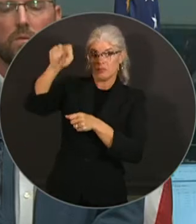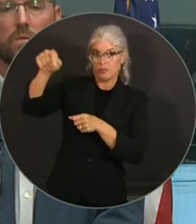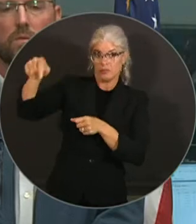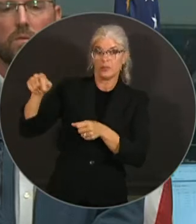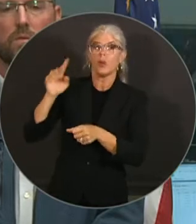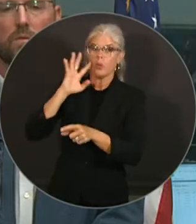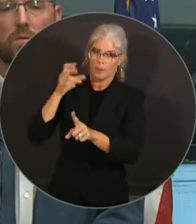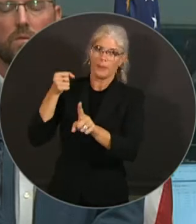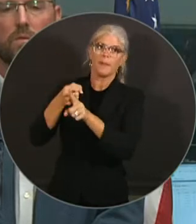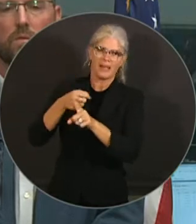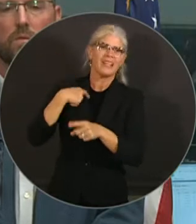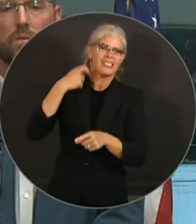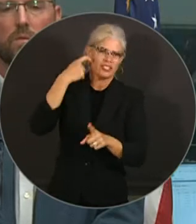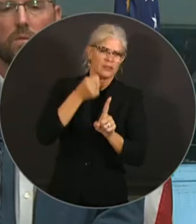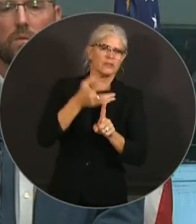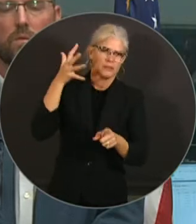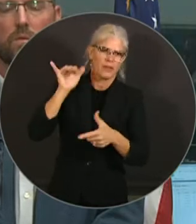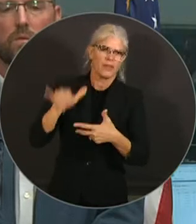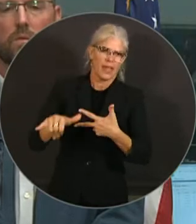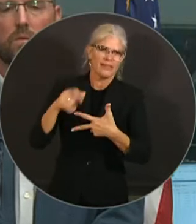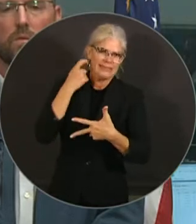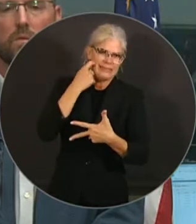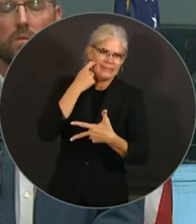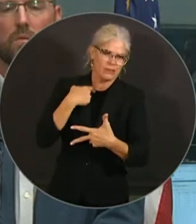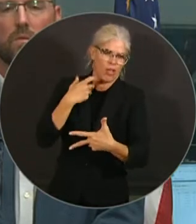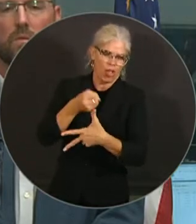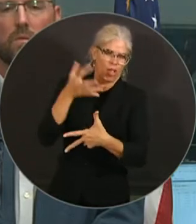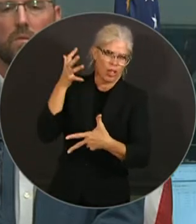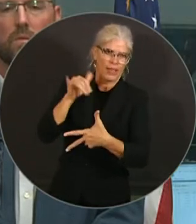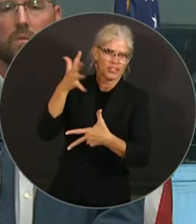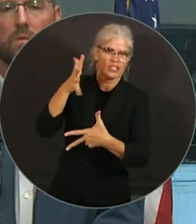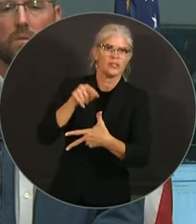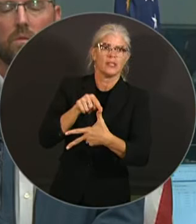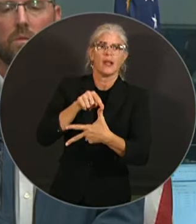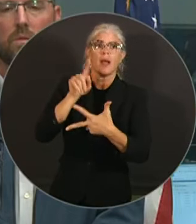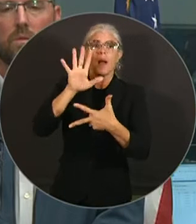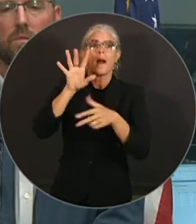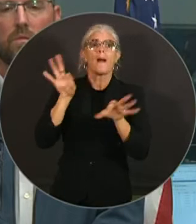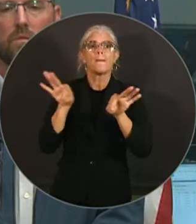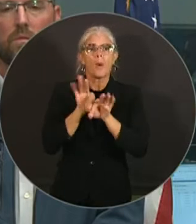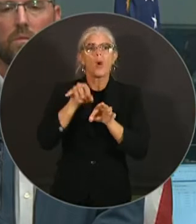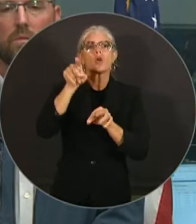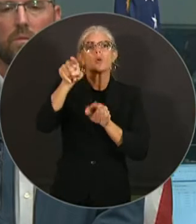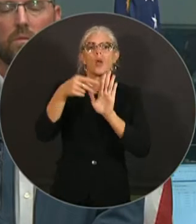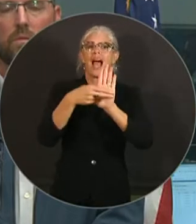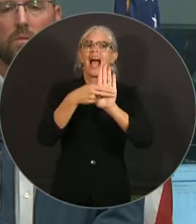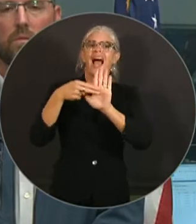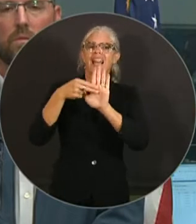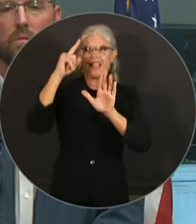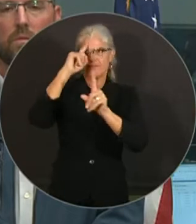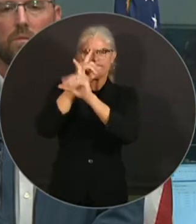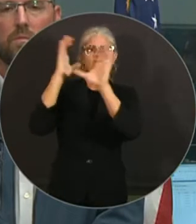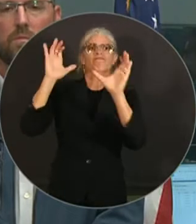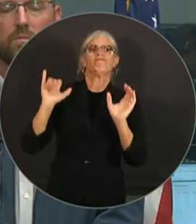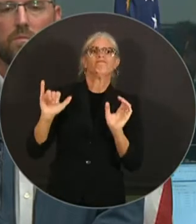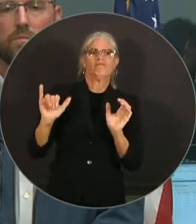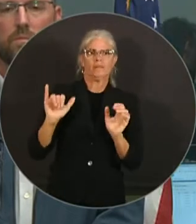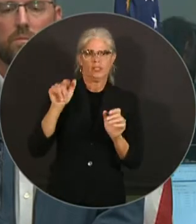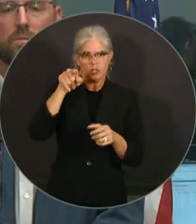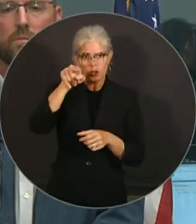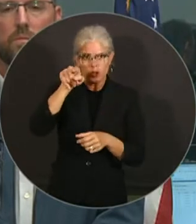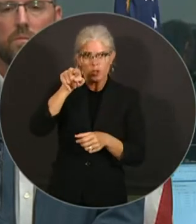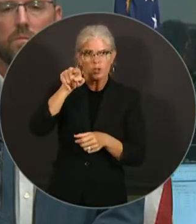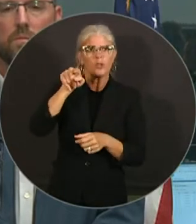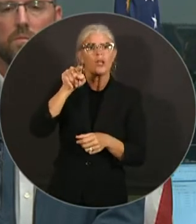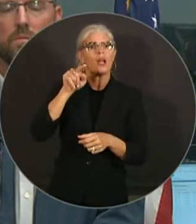talked about this just a couple moments ago, but it's important to highlight that we are also engaged not just in moving